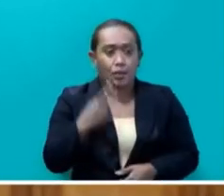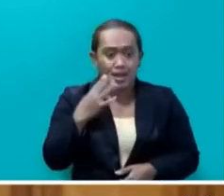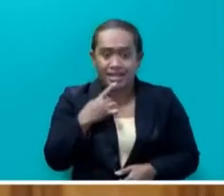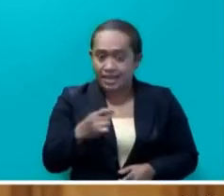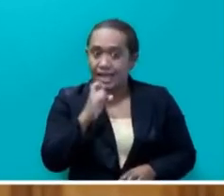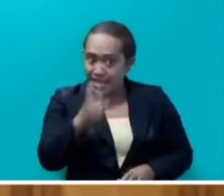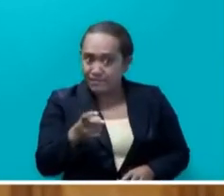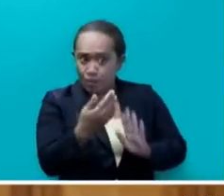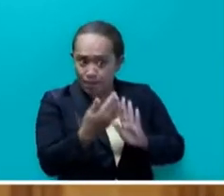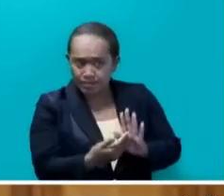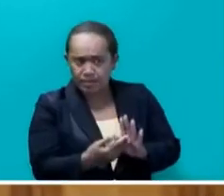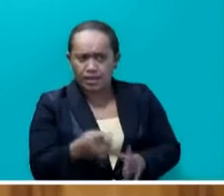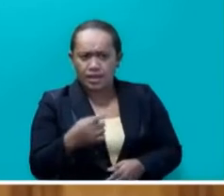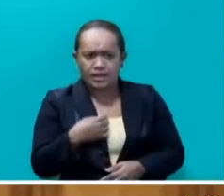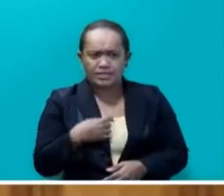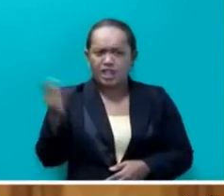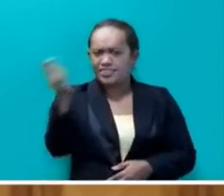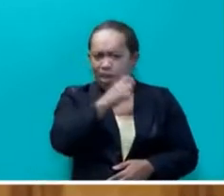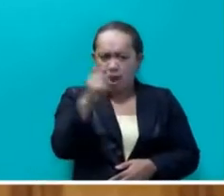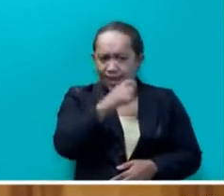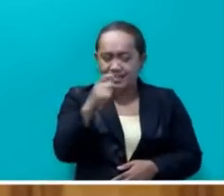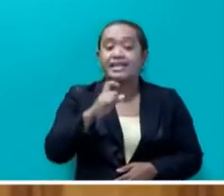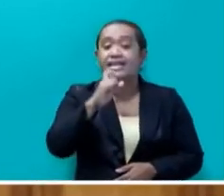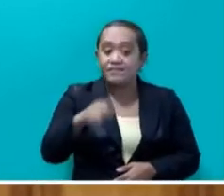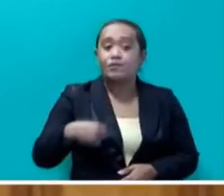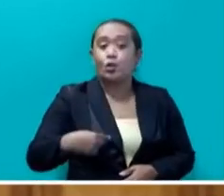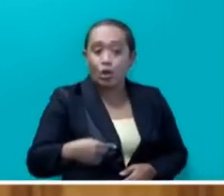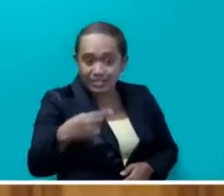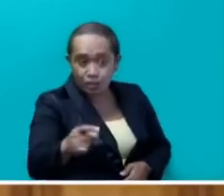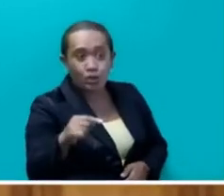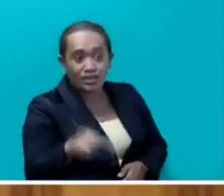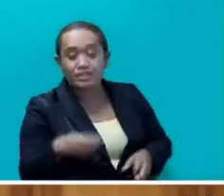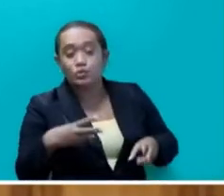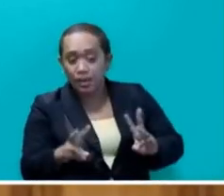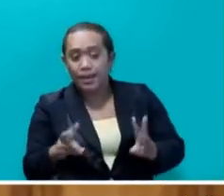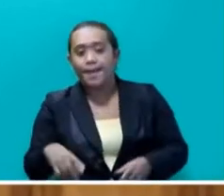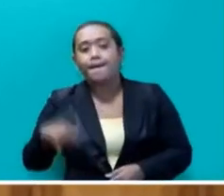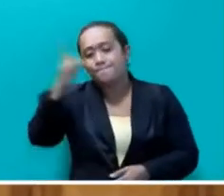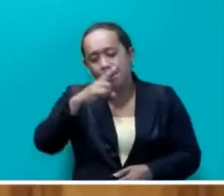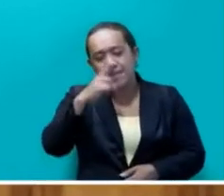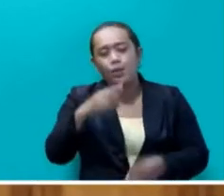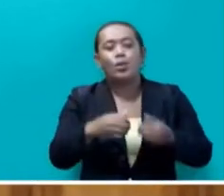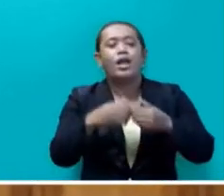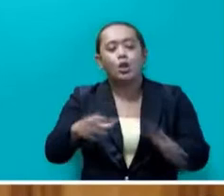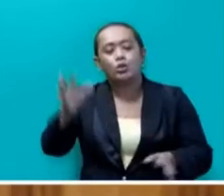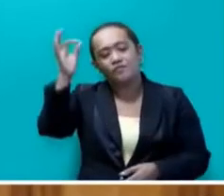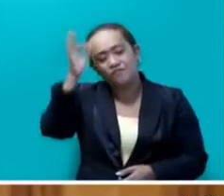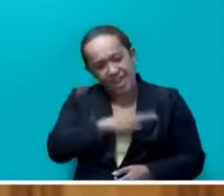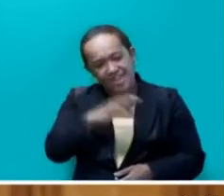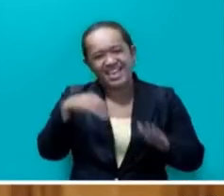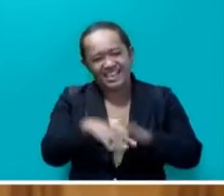assuming, what I'm saying is that if you continue this way, people will lose faith in the 2013